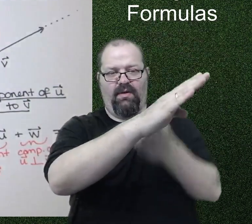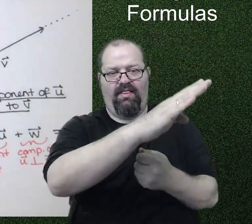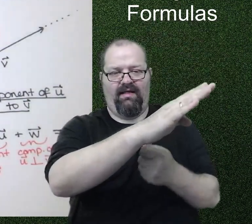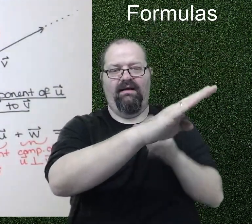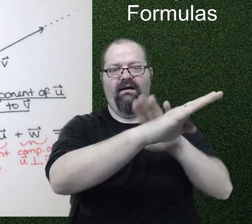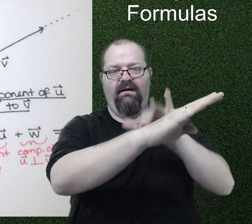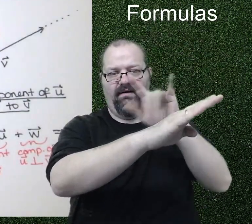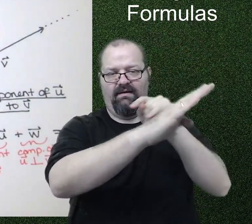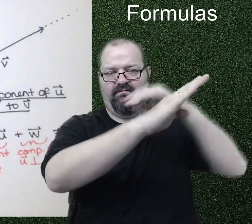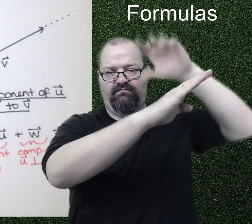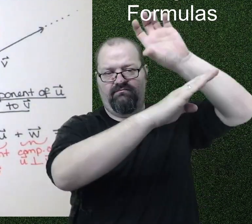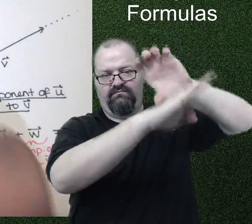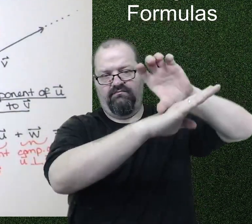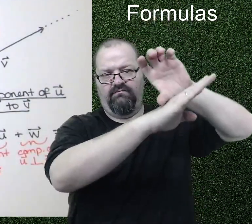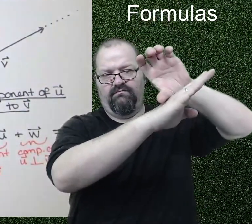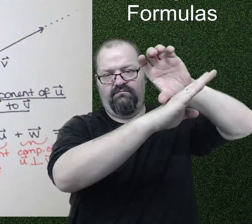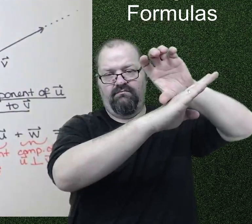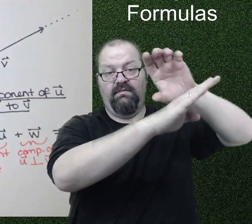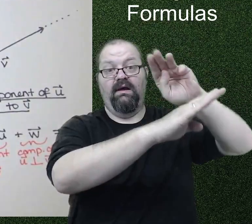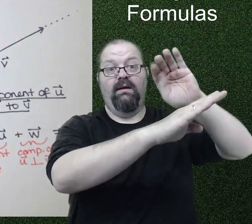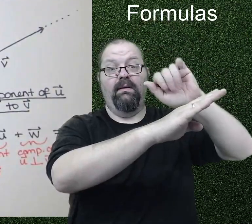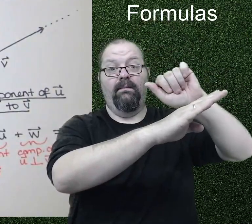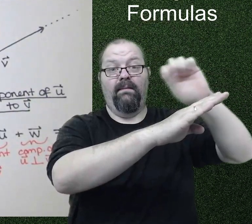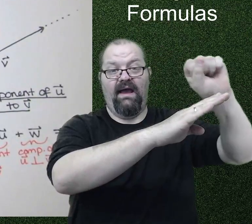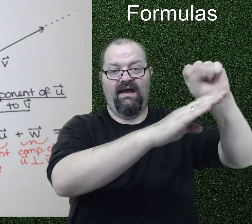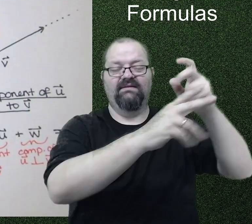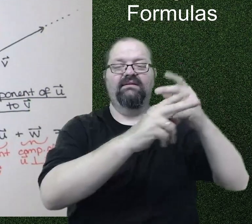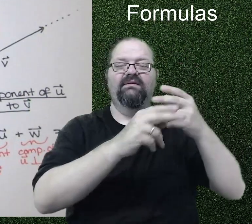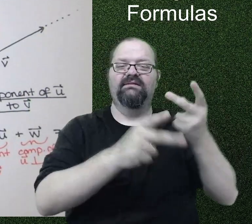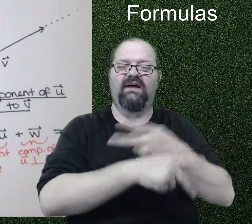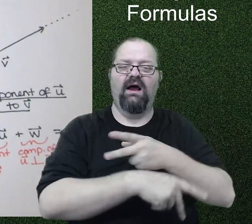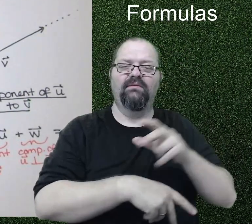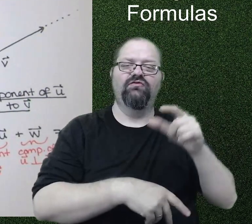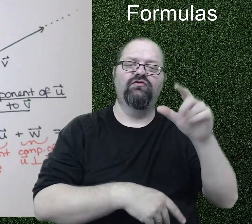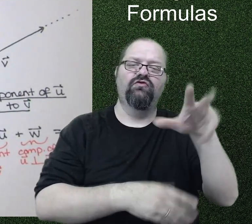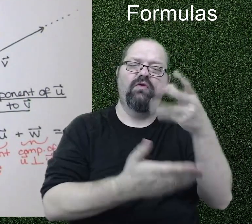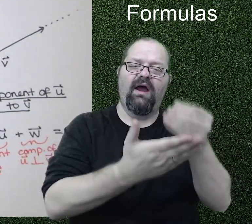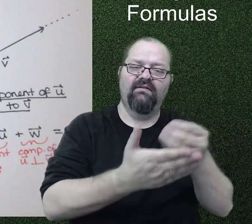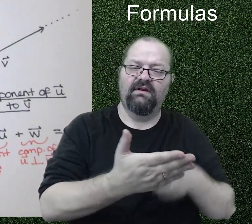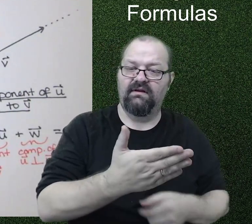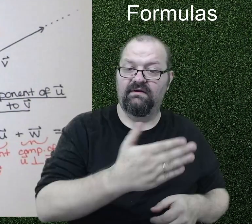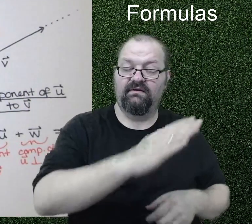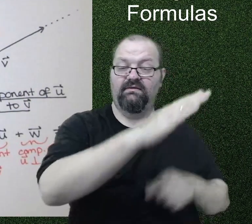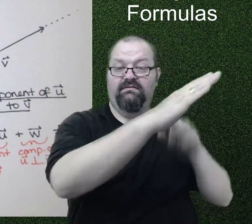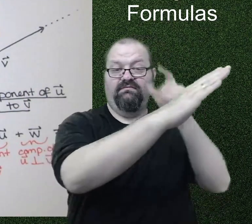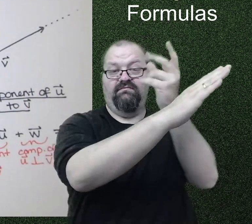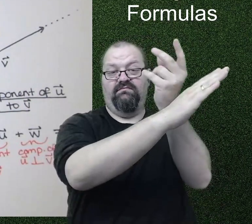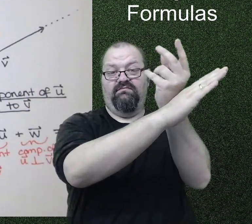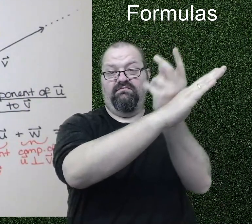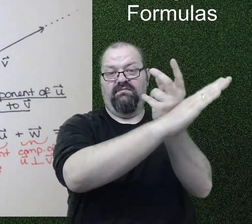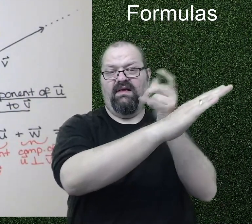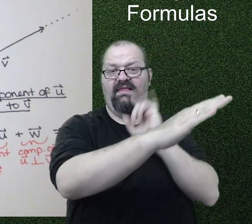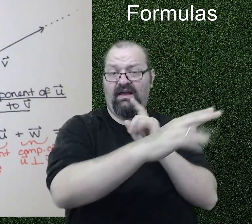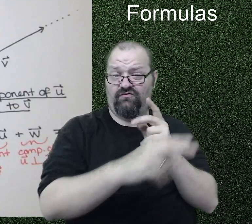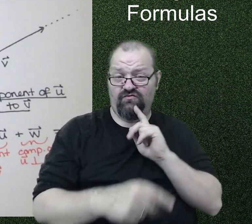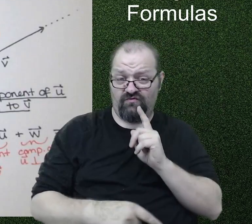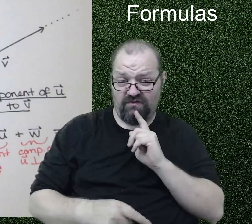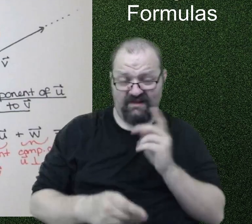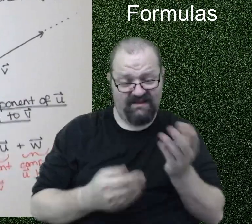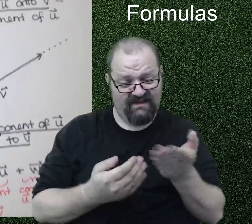And the weight is mass times gravity. But you say to yourself, yeah, that's really easy to describe